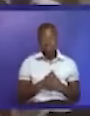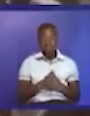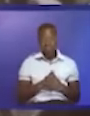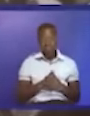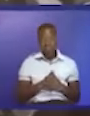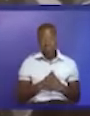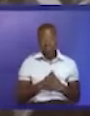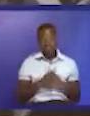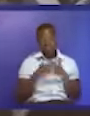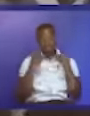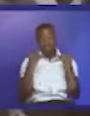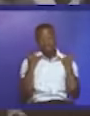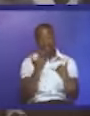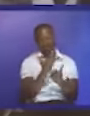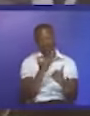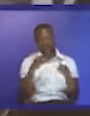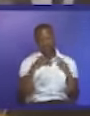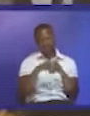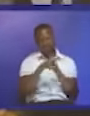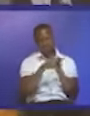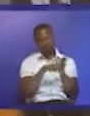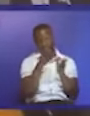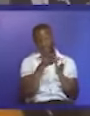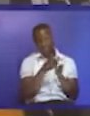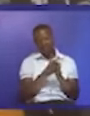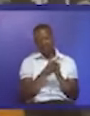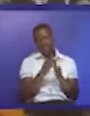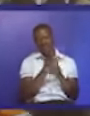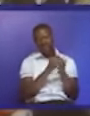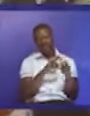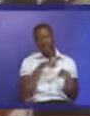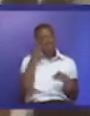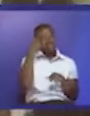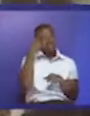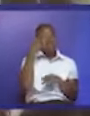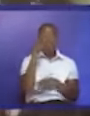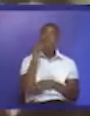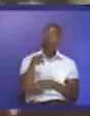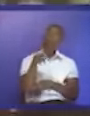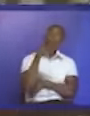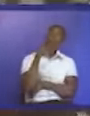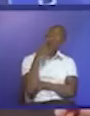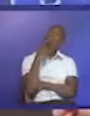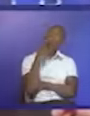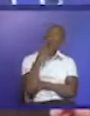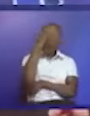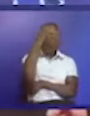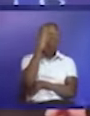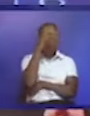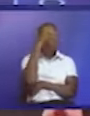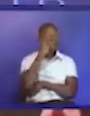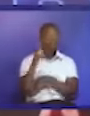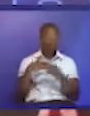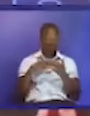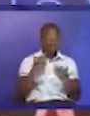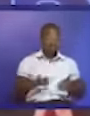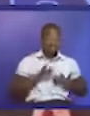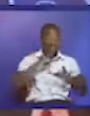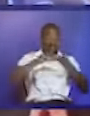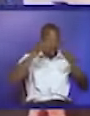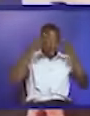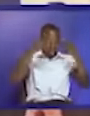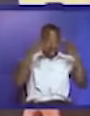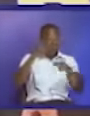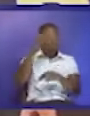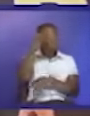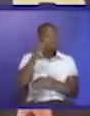So the things that are written aforetime, you might be saying, Apostle, you have no idea what I'm going through. I have a question